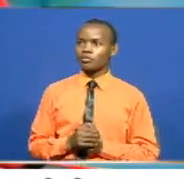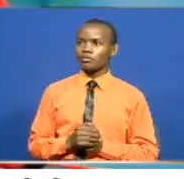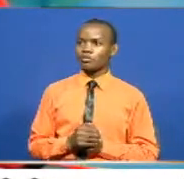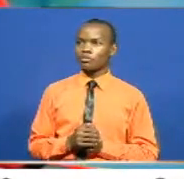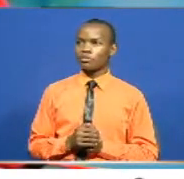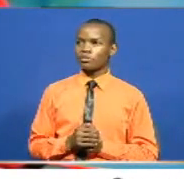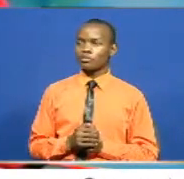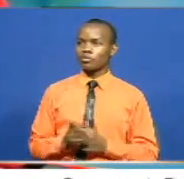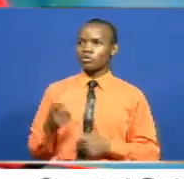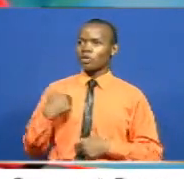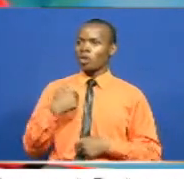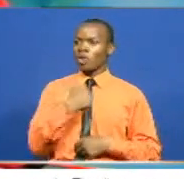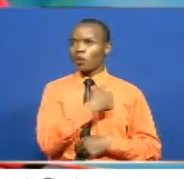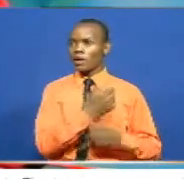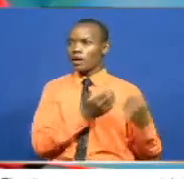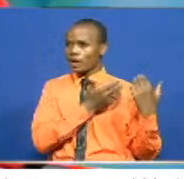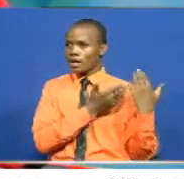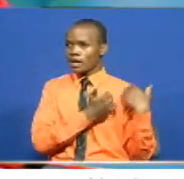We are expecting